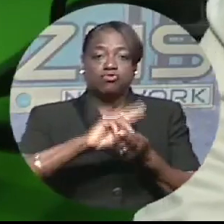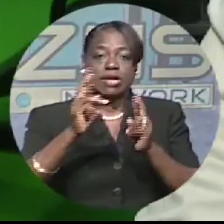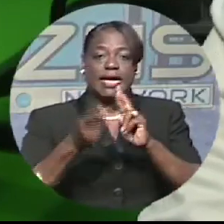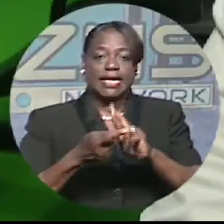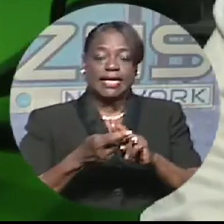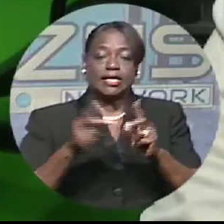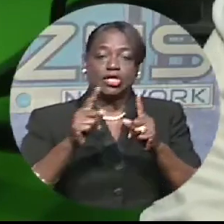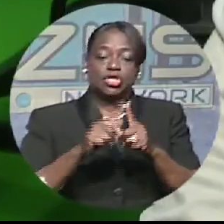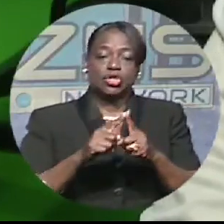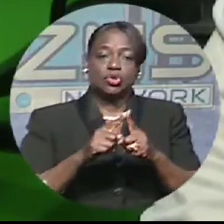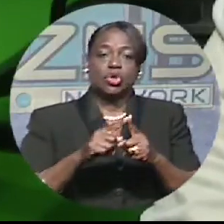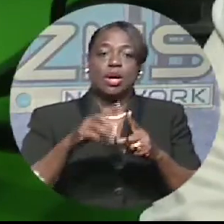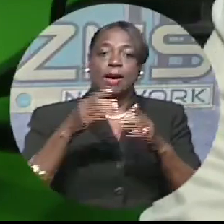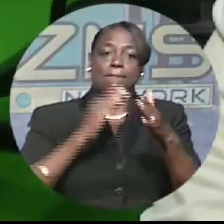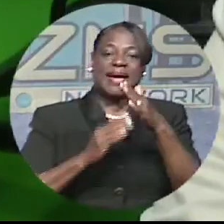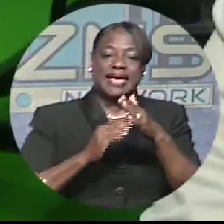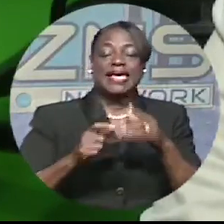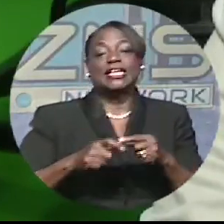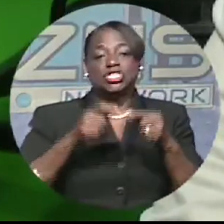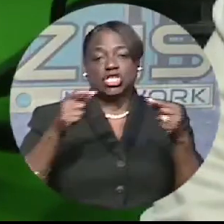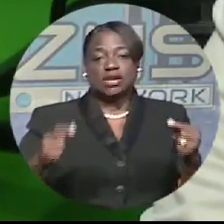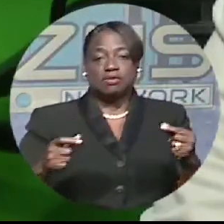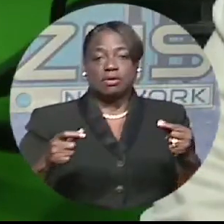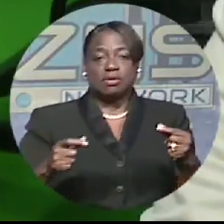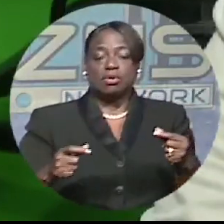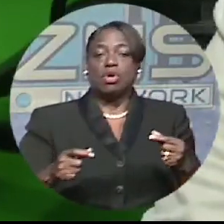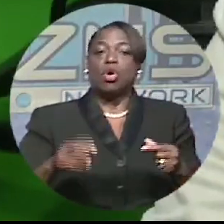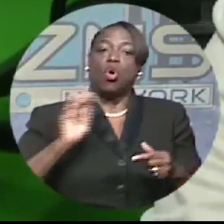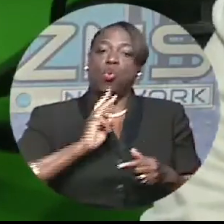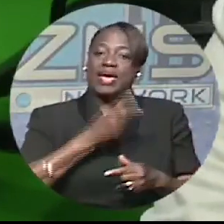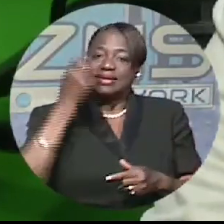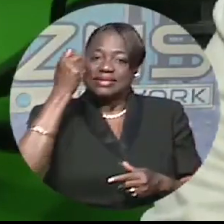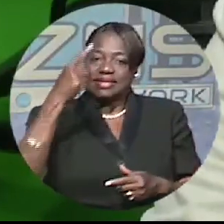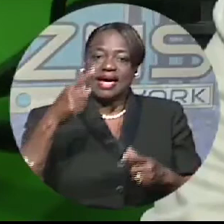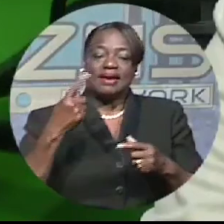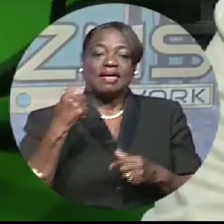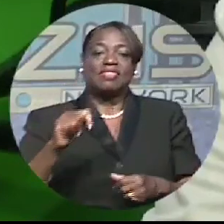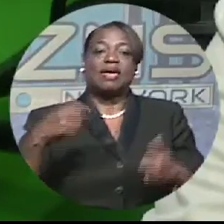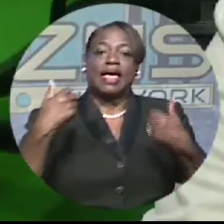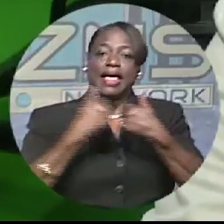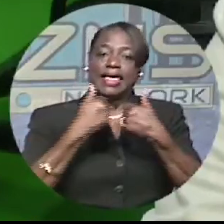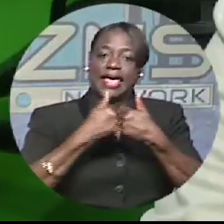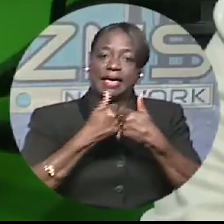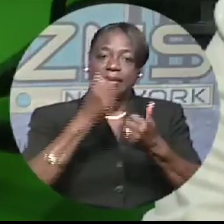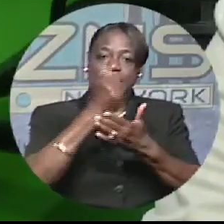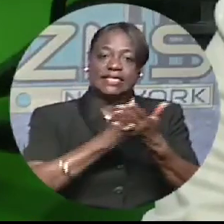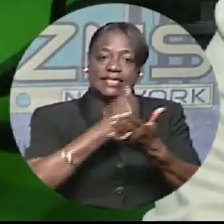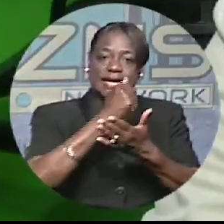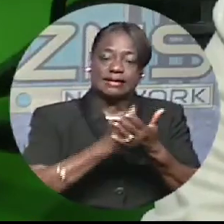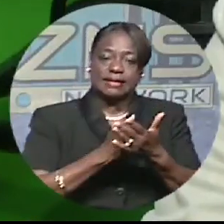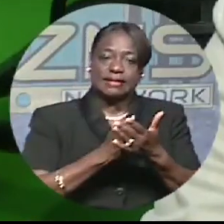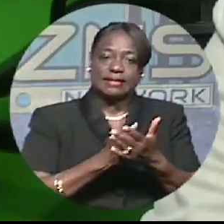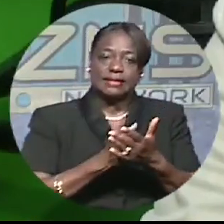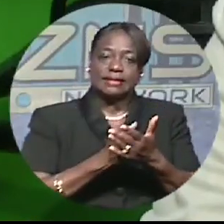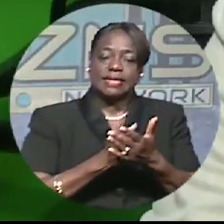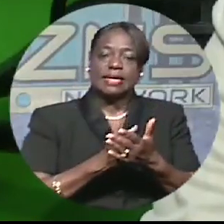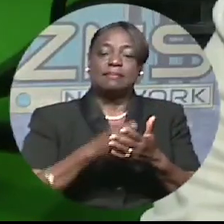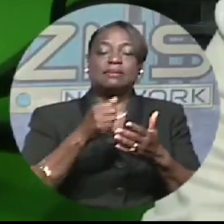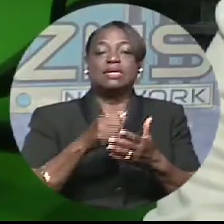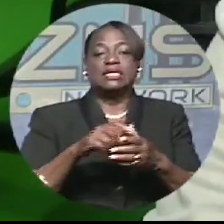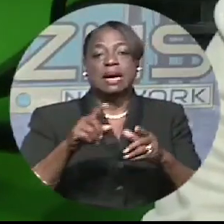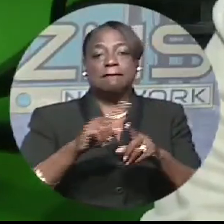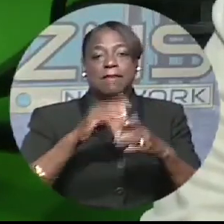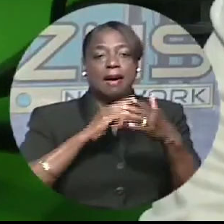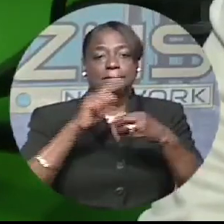generally. So while we understand the gaming sector's concerns about certain banks accepting or not accepting